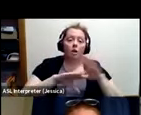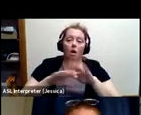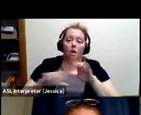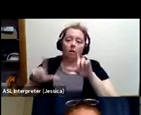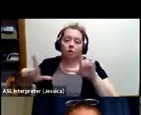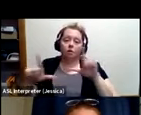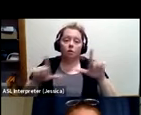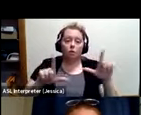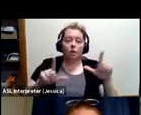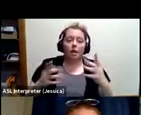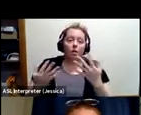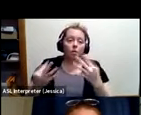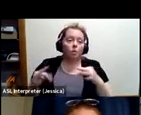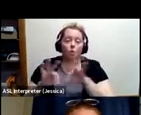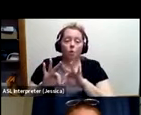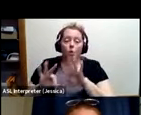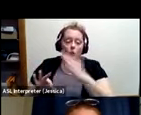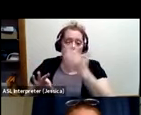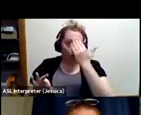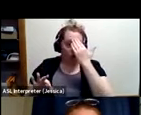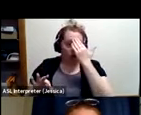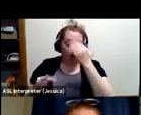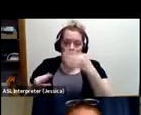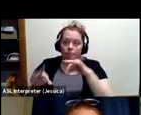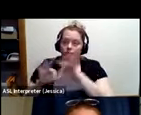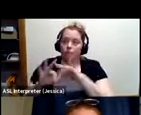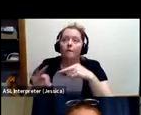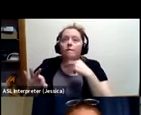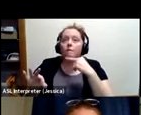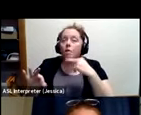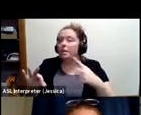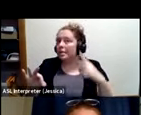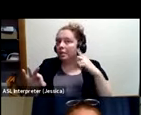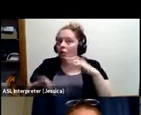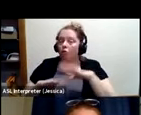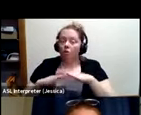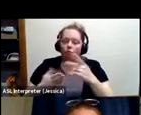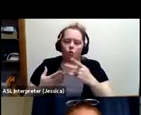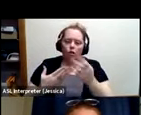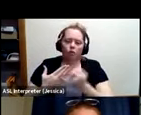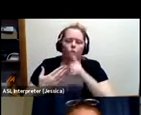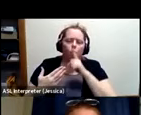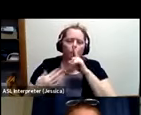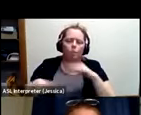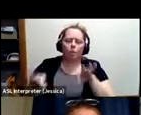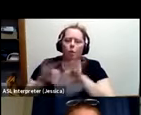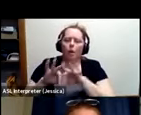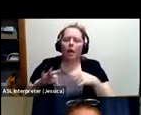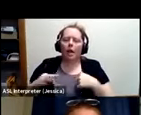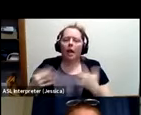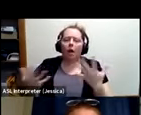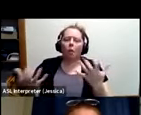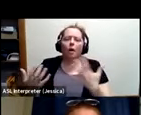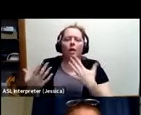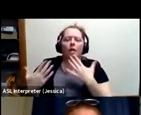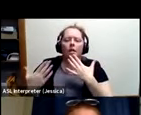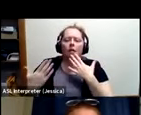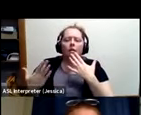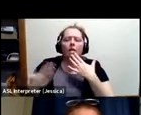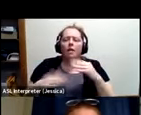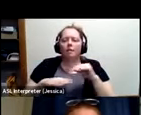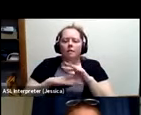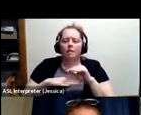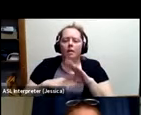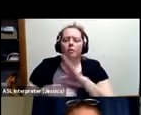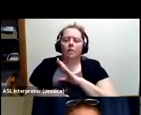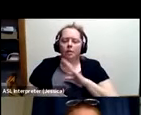topics. And I want to thank our city and county partners, the LGBTQIA+ Advisory Council, the